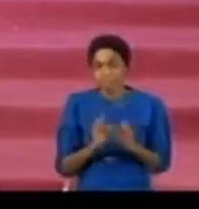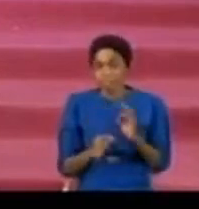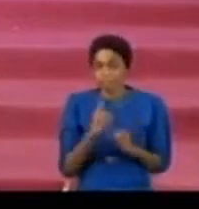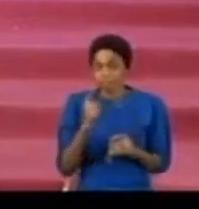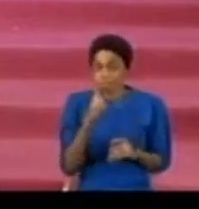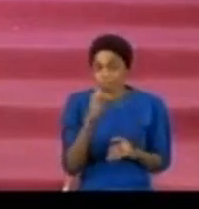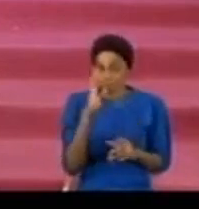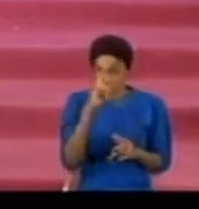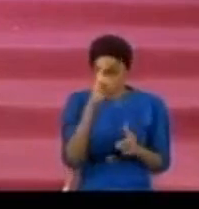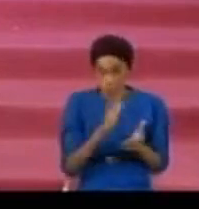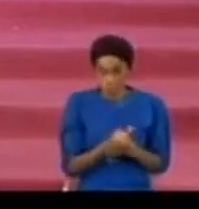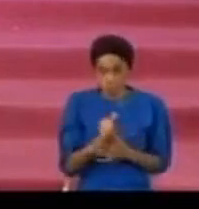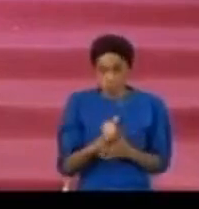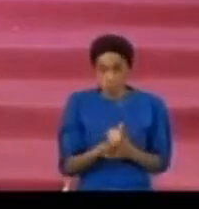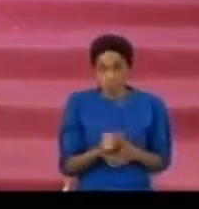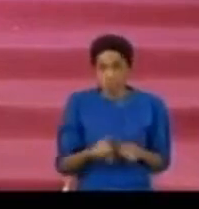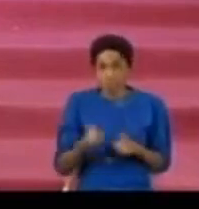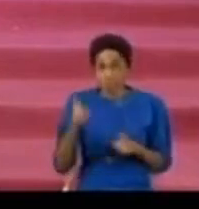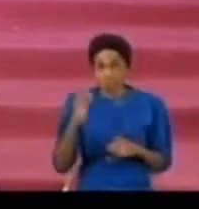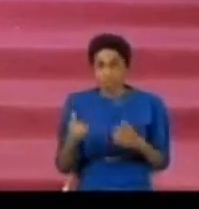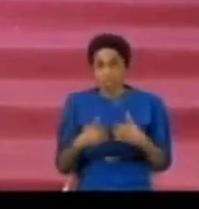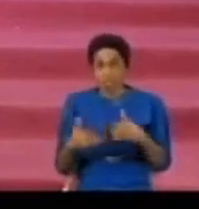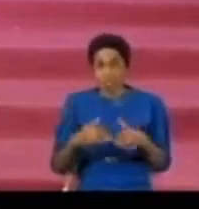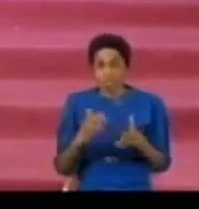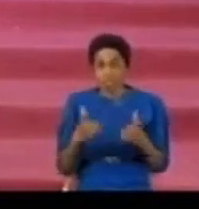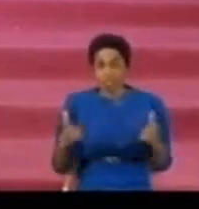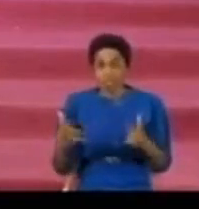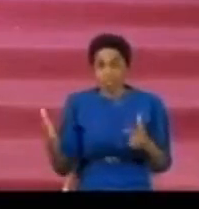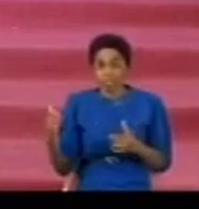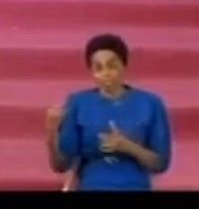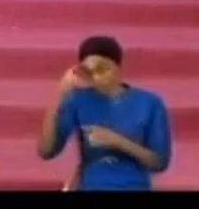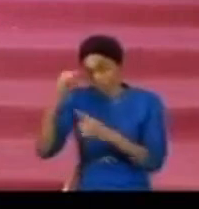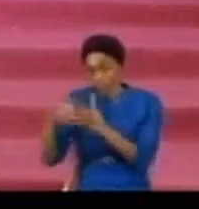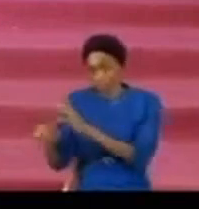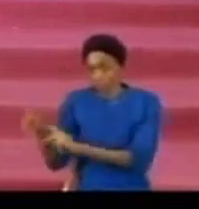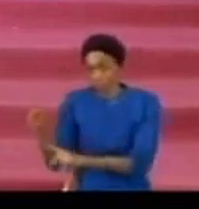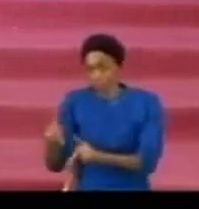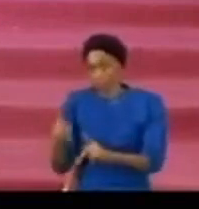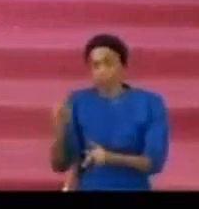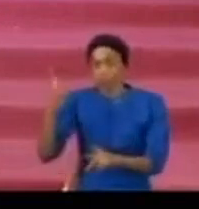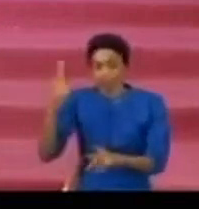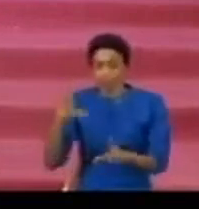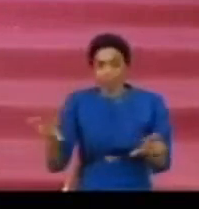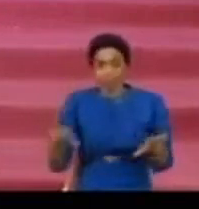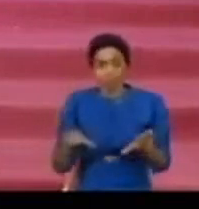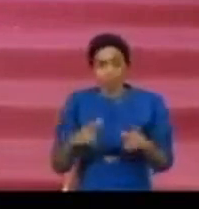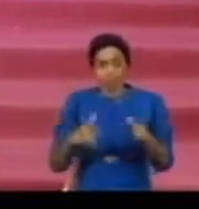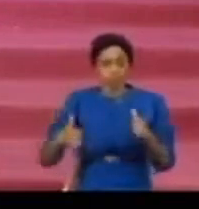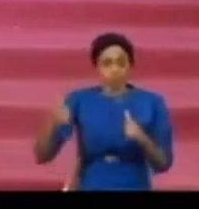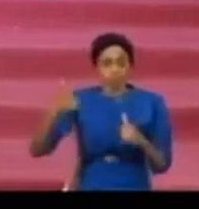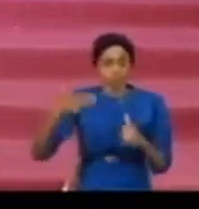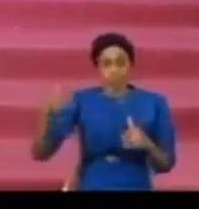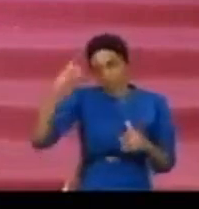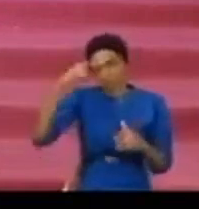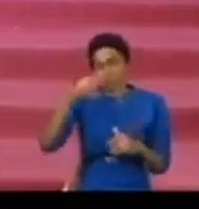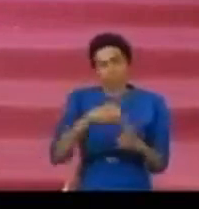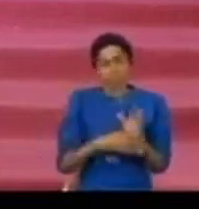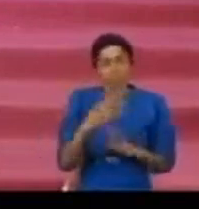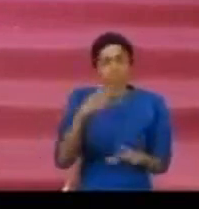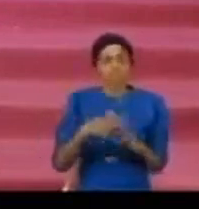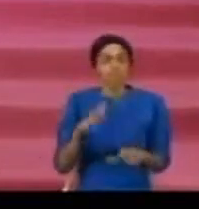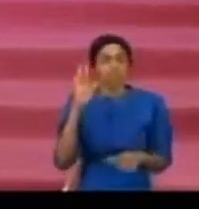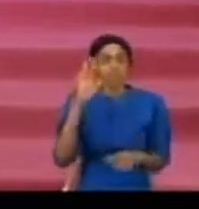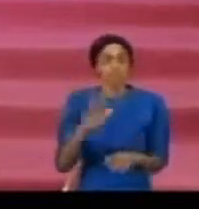believe that Lord has done great things in their lives, will do greater things in your life in Jesus' name. Your challenges will not outlive